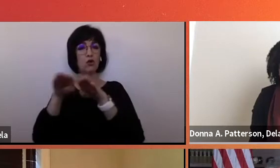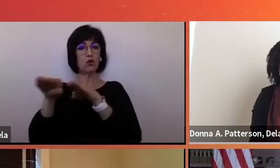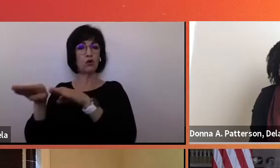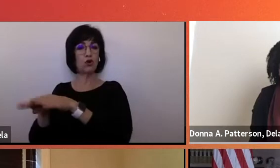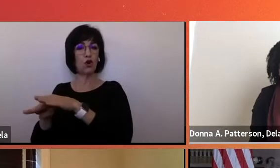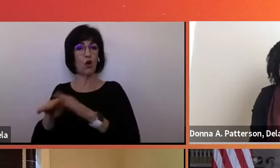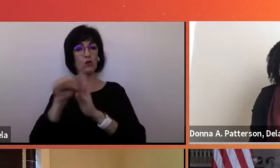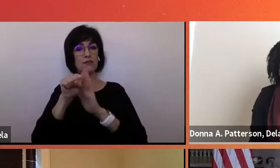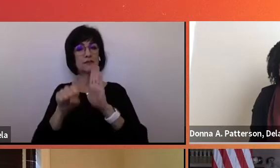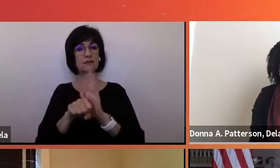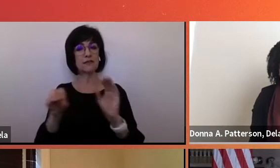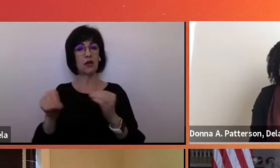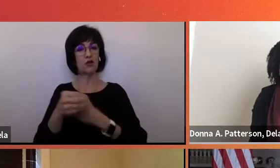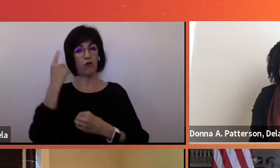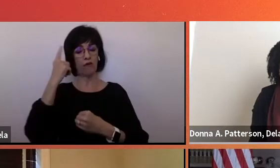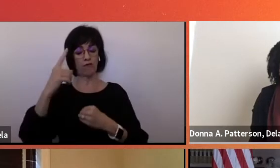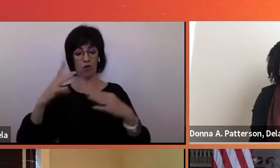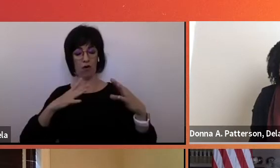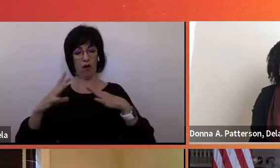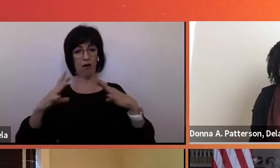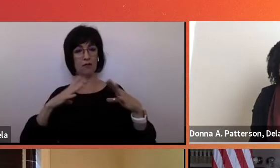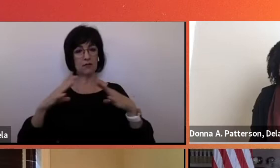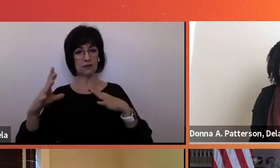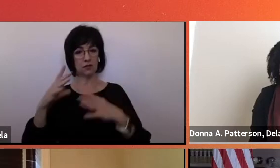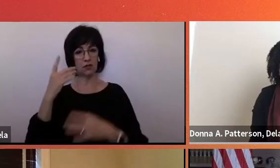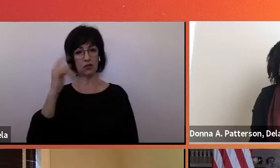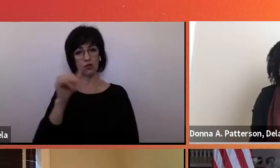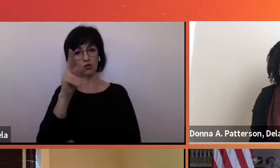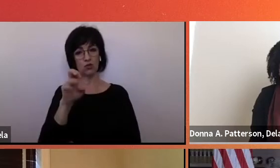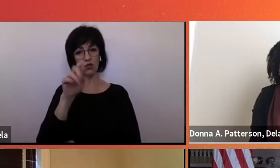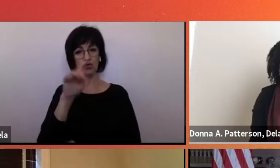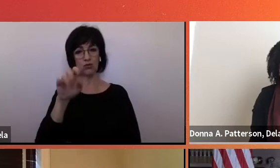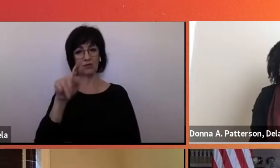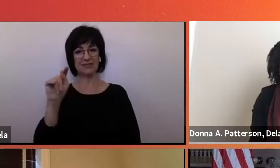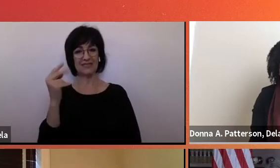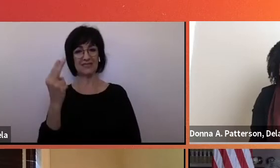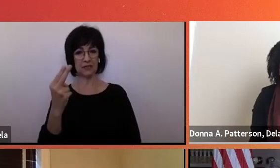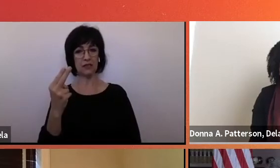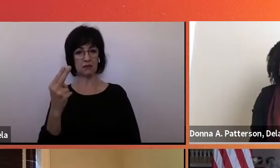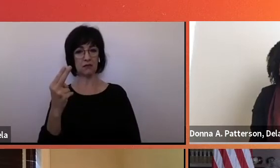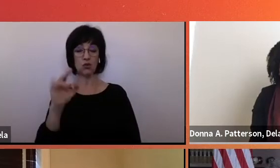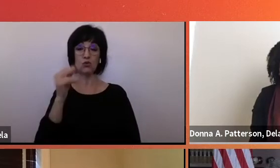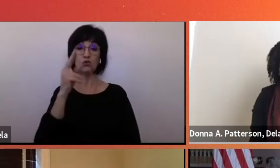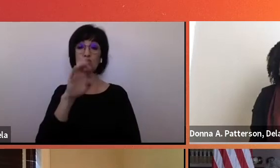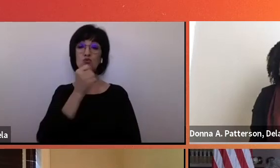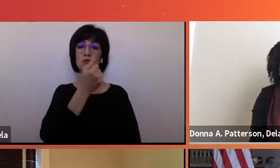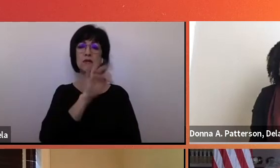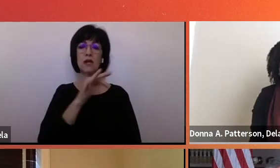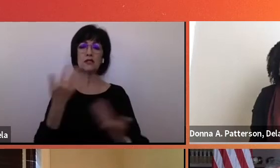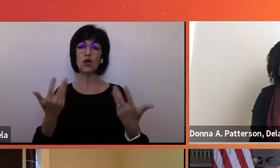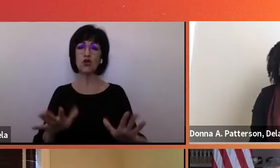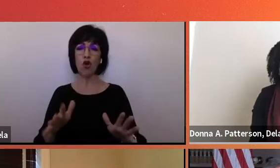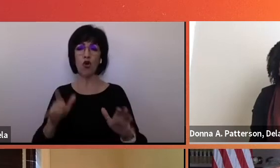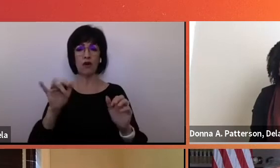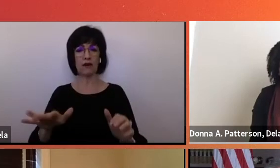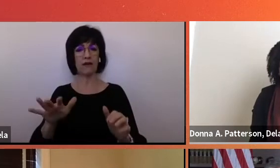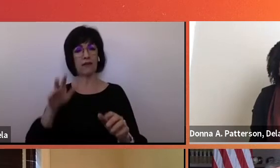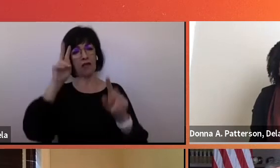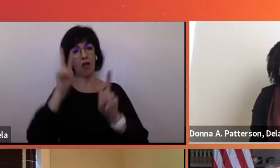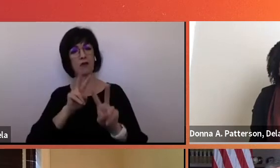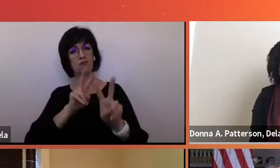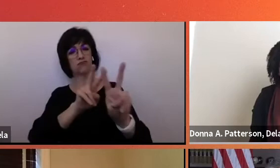which is a ceremonial holiday already in our state and commemorates the emancipation of the